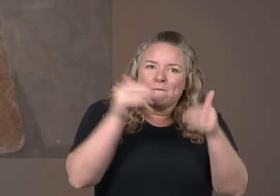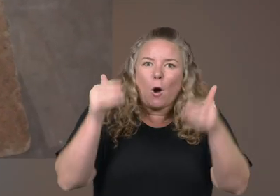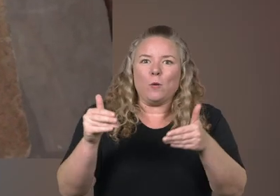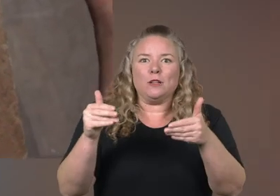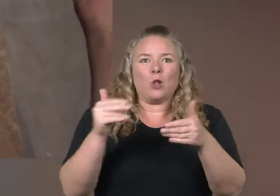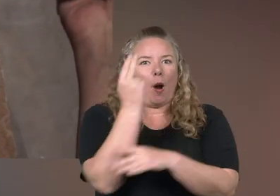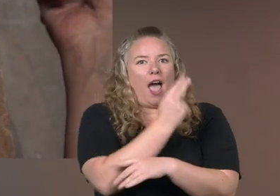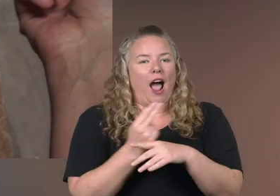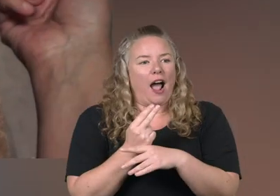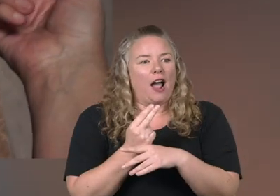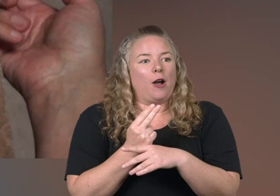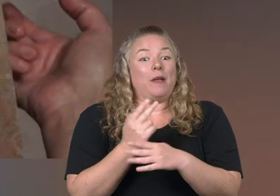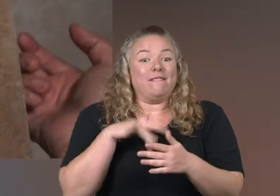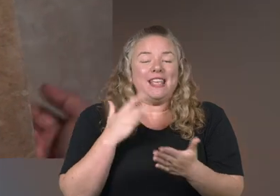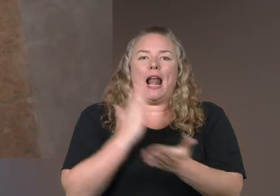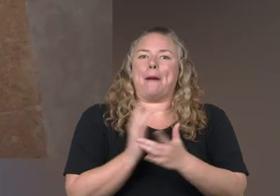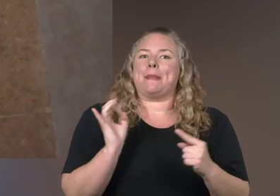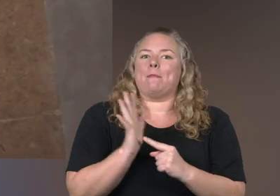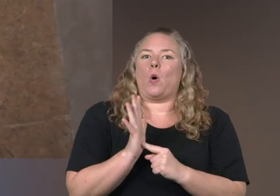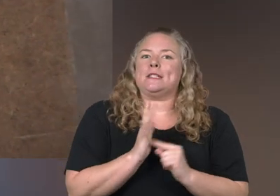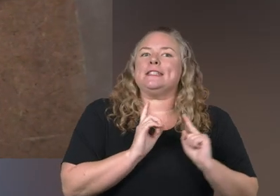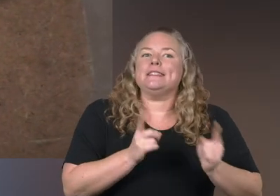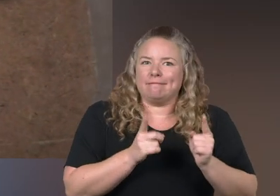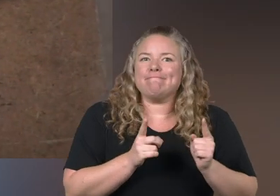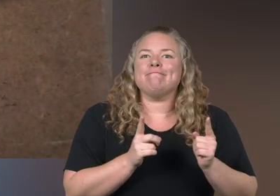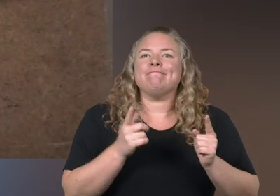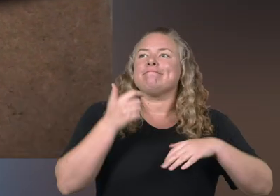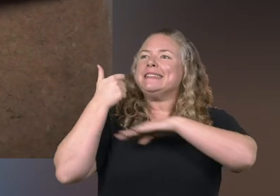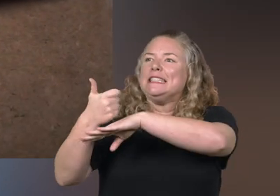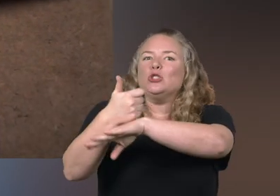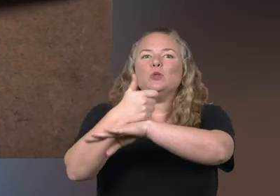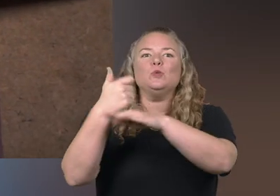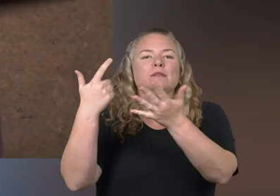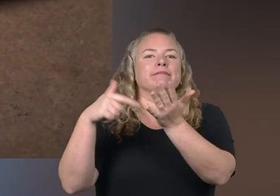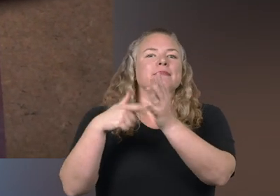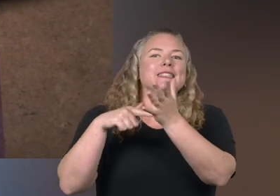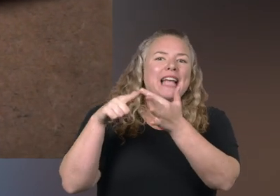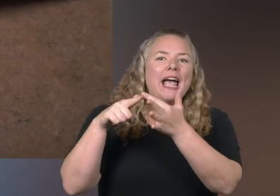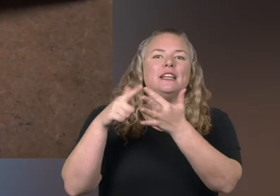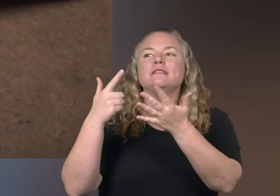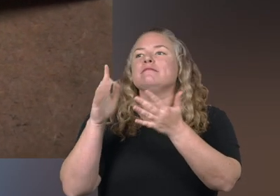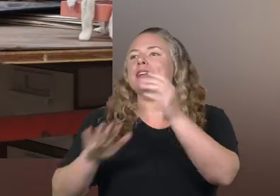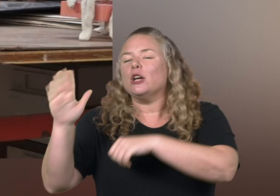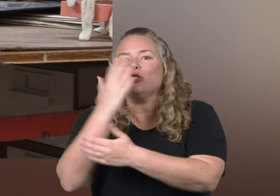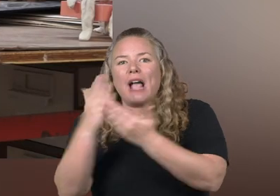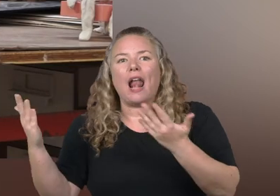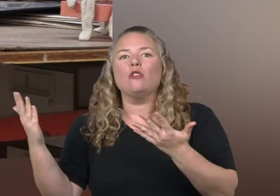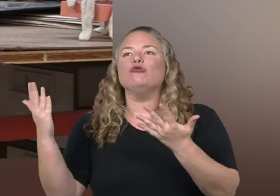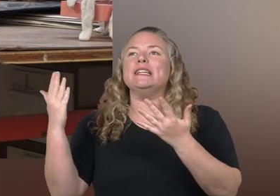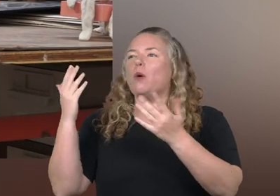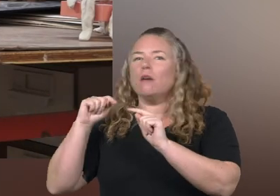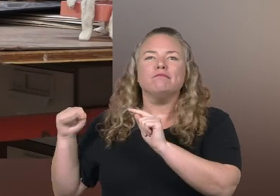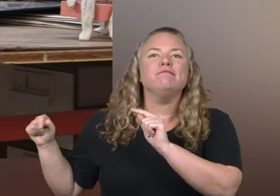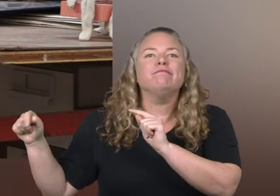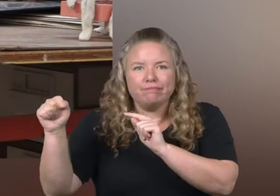highlight work that we think is important work. And then the institutions like Tate or the National Gallery or whoever